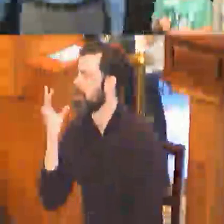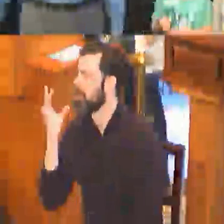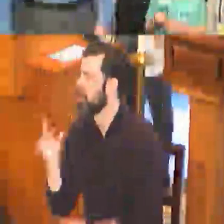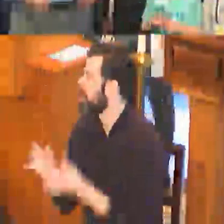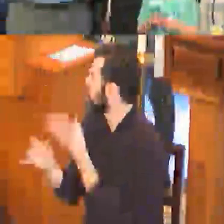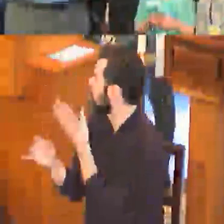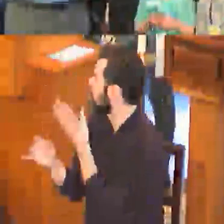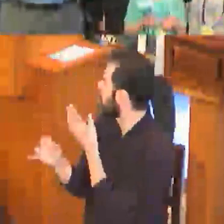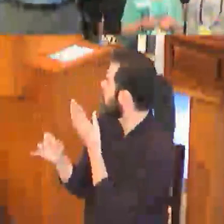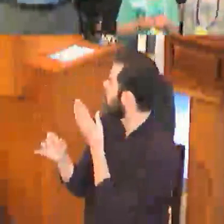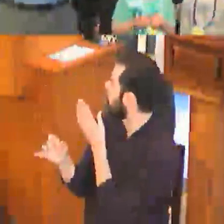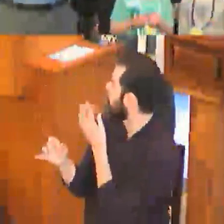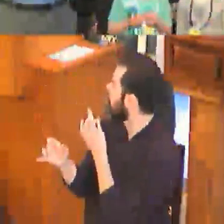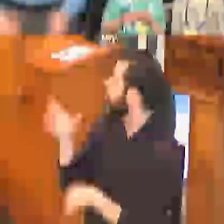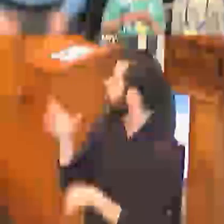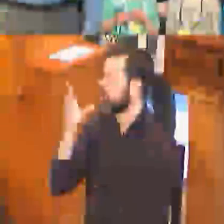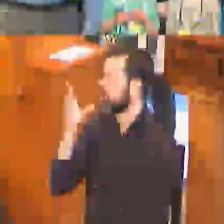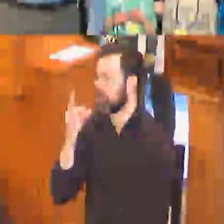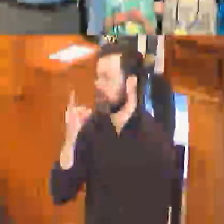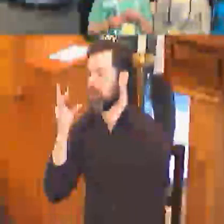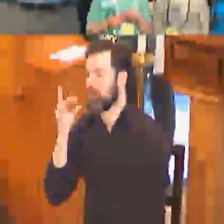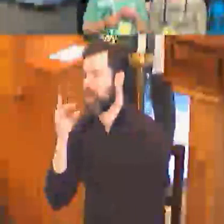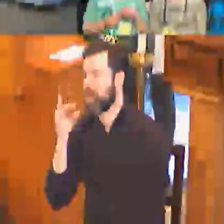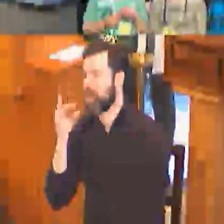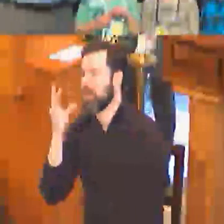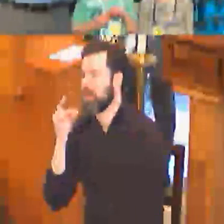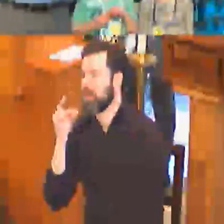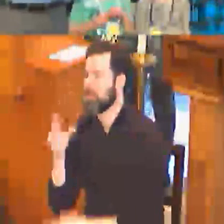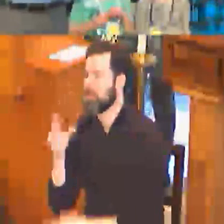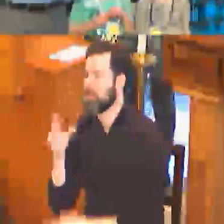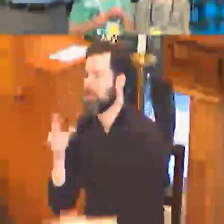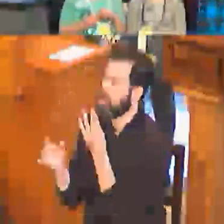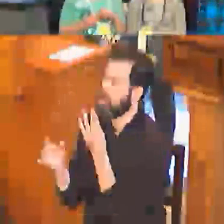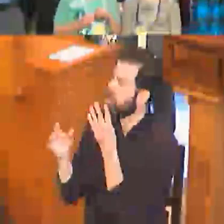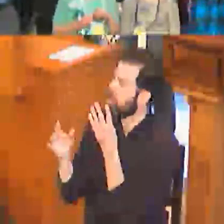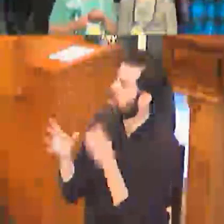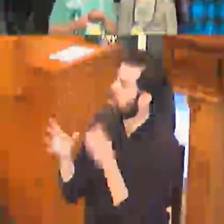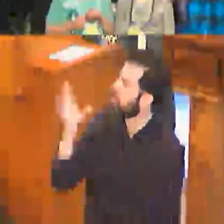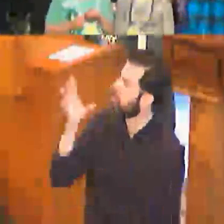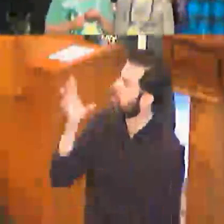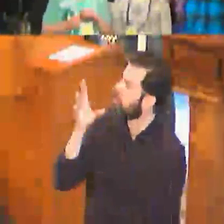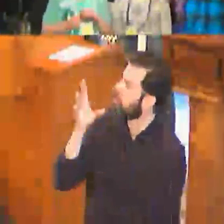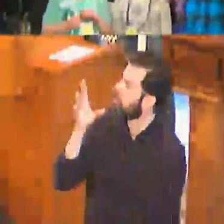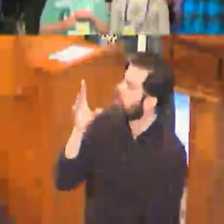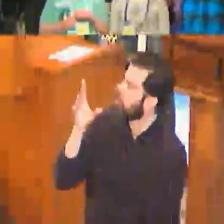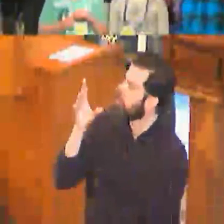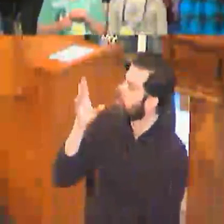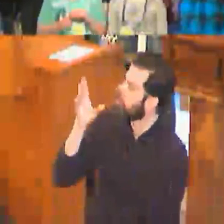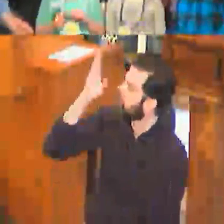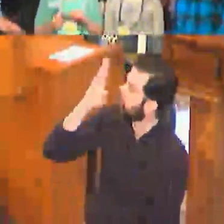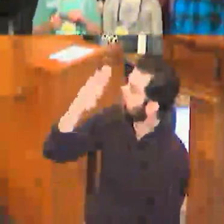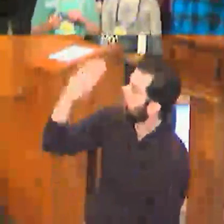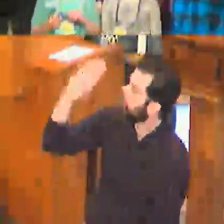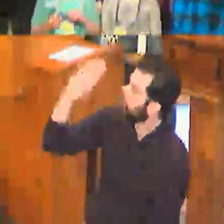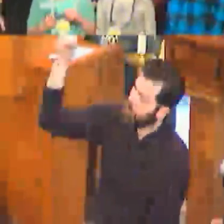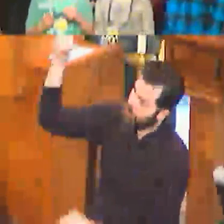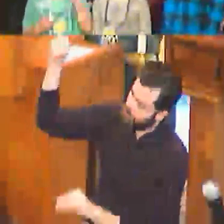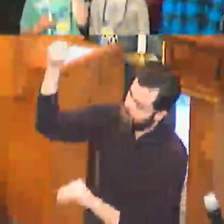the light, in the light, in the light, in the light, in the light of